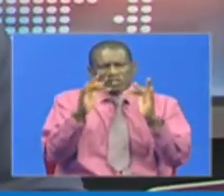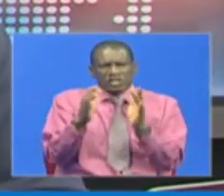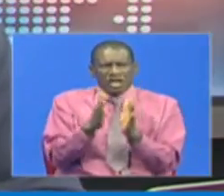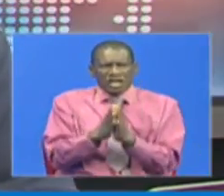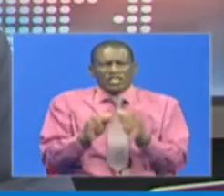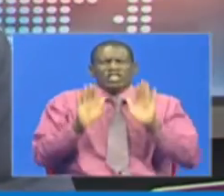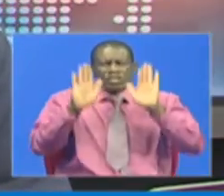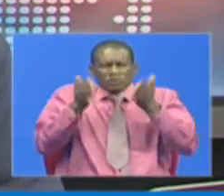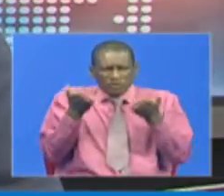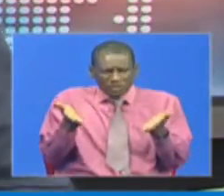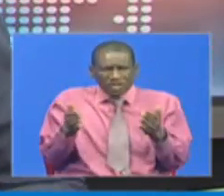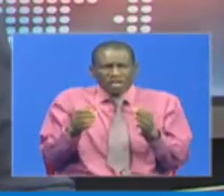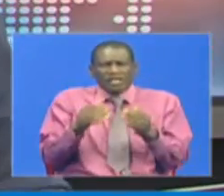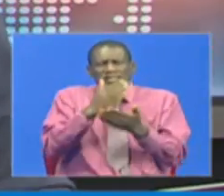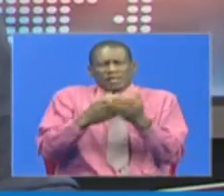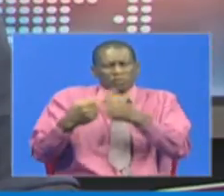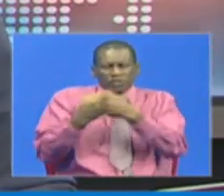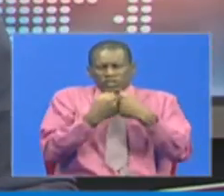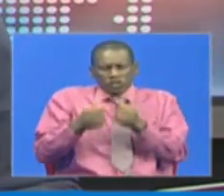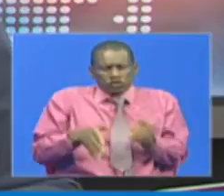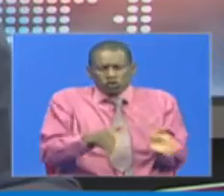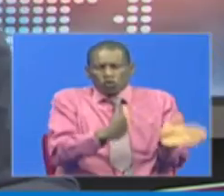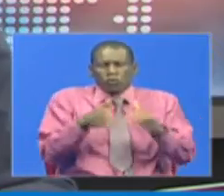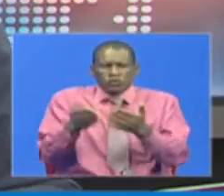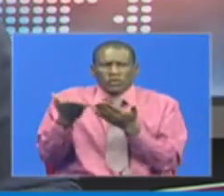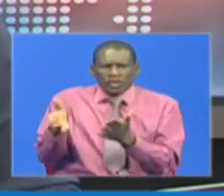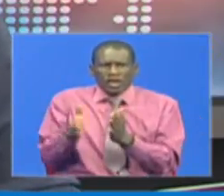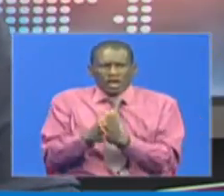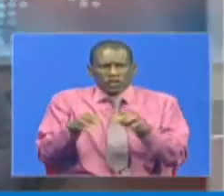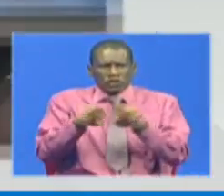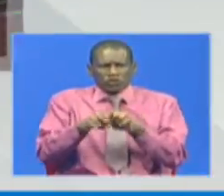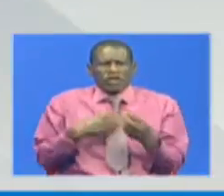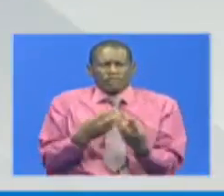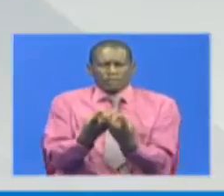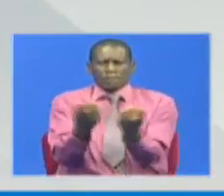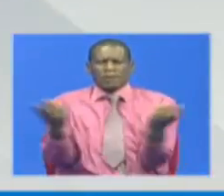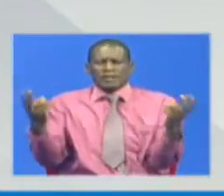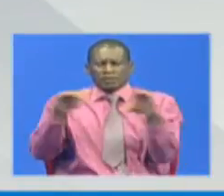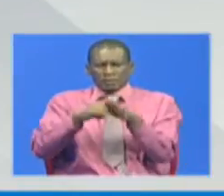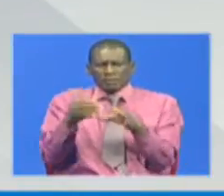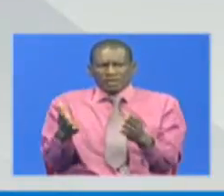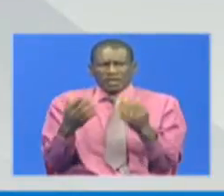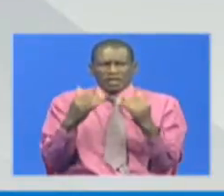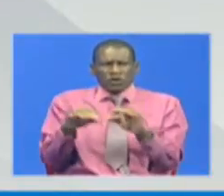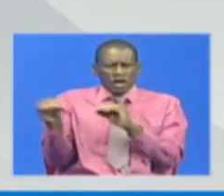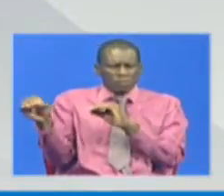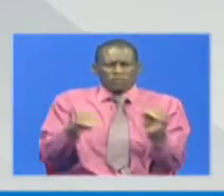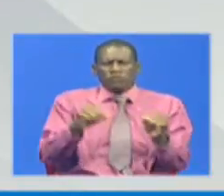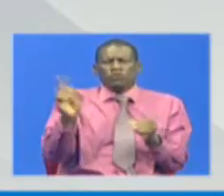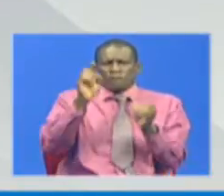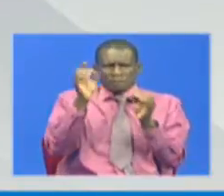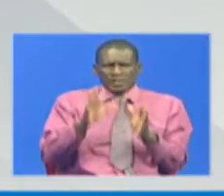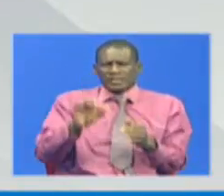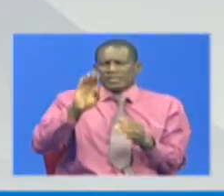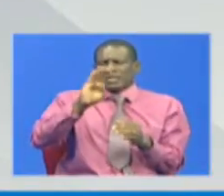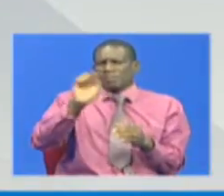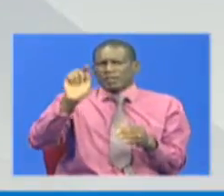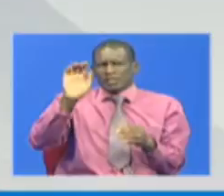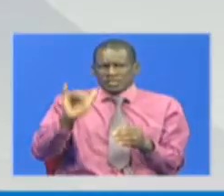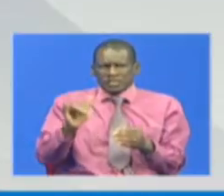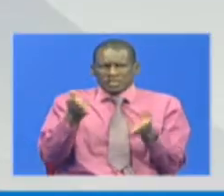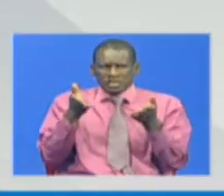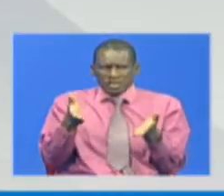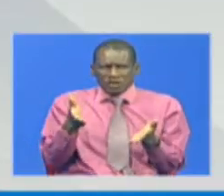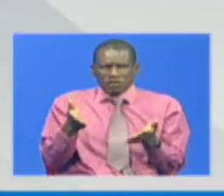as well as some of the challenges and opportunities that are there, and I still have my panel with me, and I'll go to CS Betty Miner now. And you know,